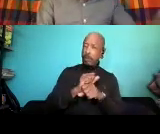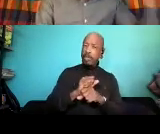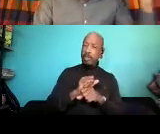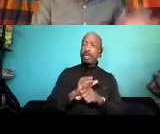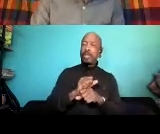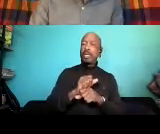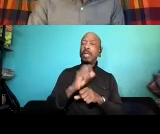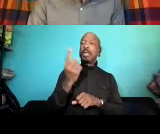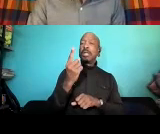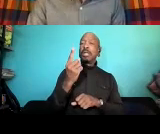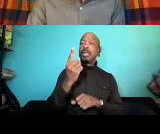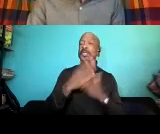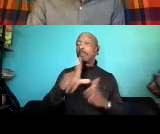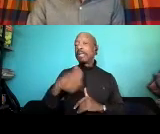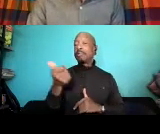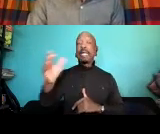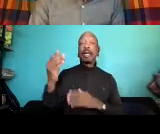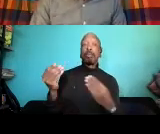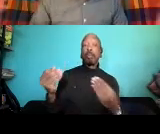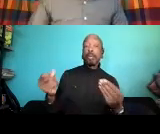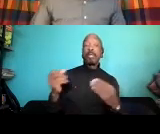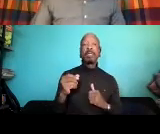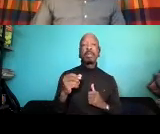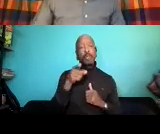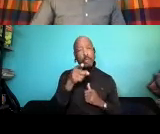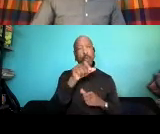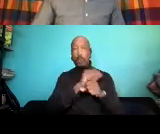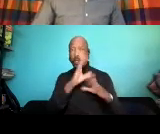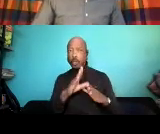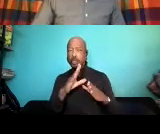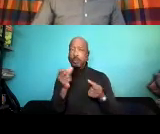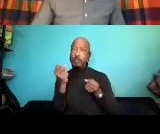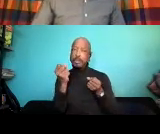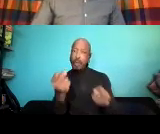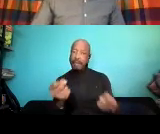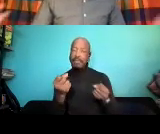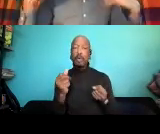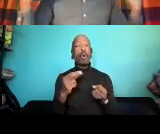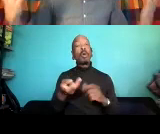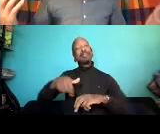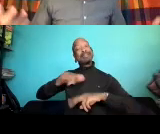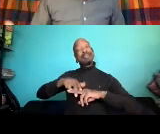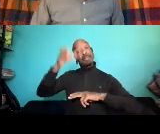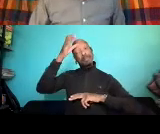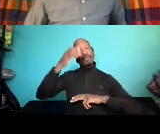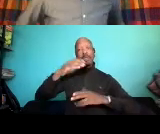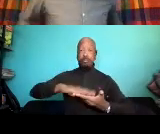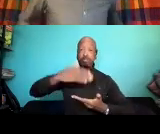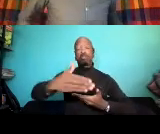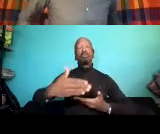your coworkers be driving? Or will you mostly be sitting in front of your computer all day until your eyeballs fall